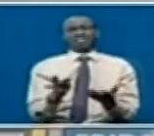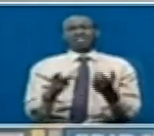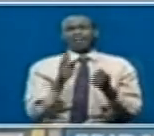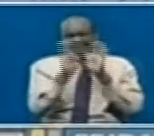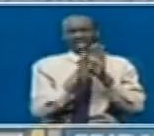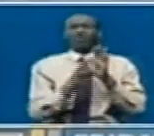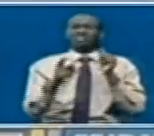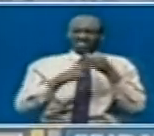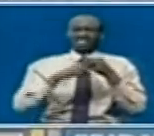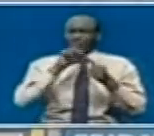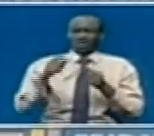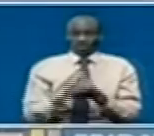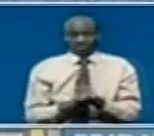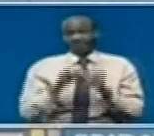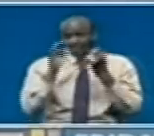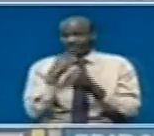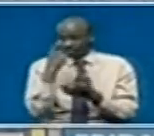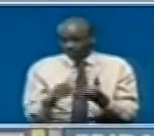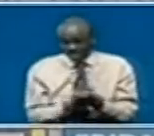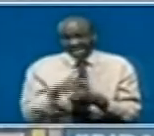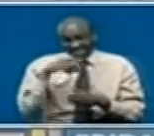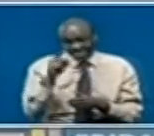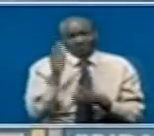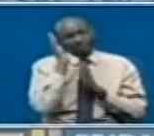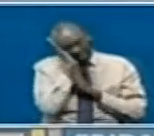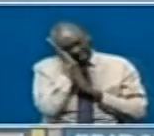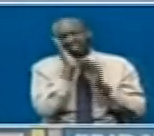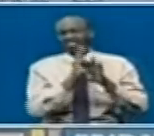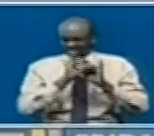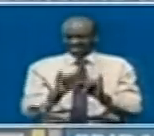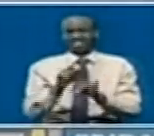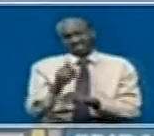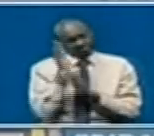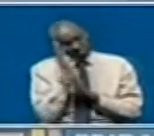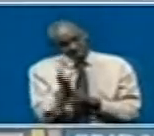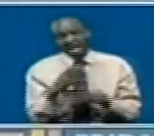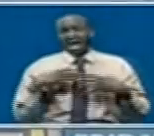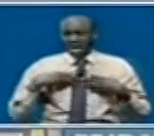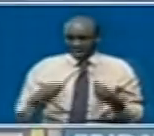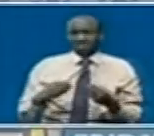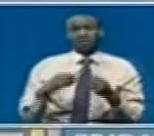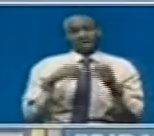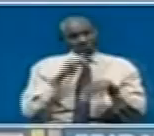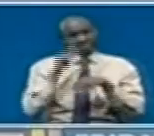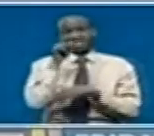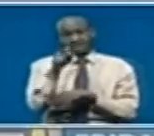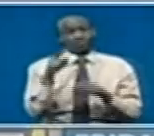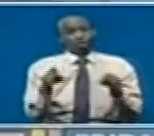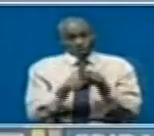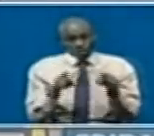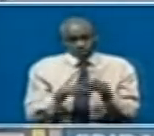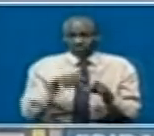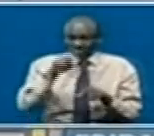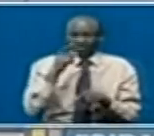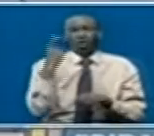of 6 million. The family says Ellie has been bedridden since then and her health condition is not only affecting them but also Ellie's